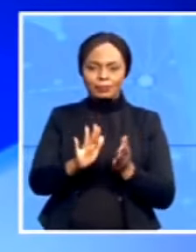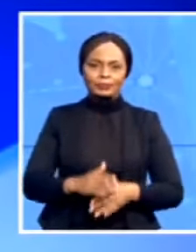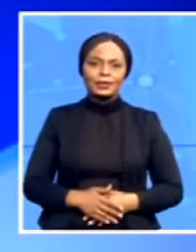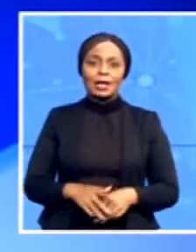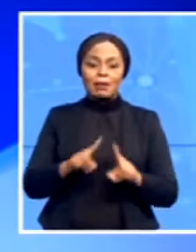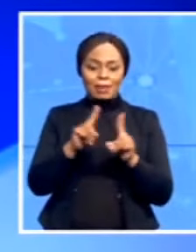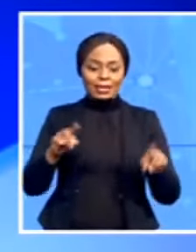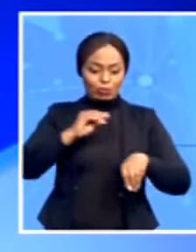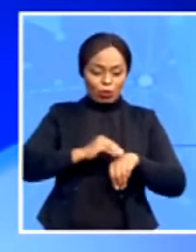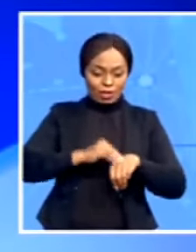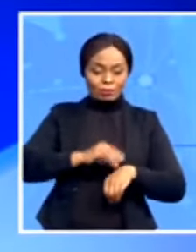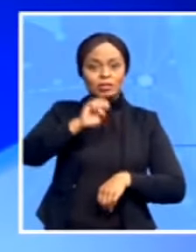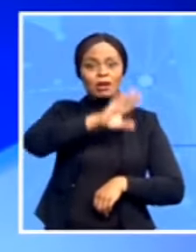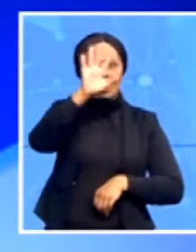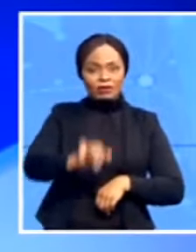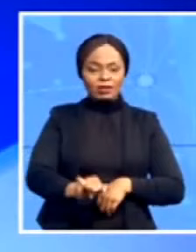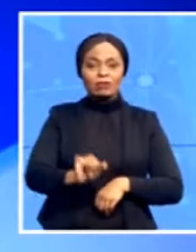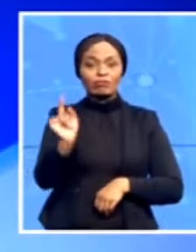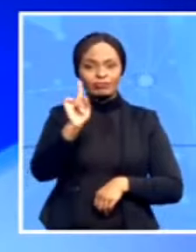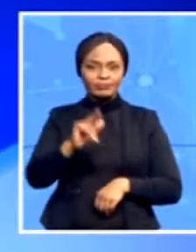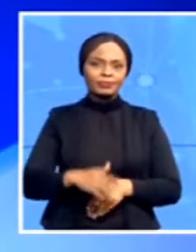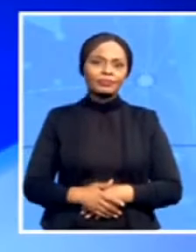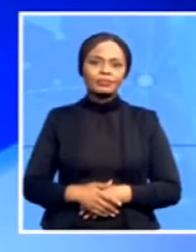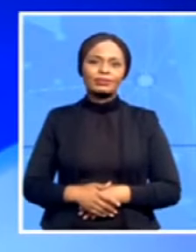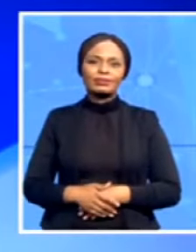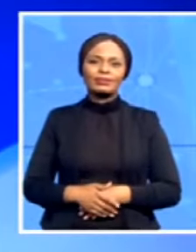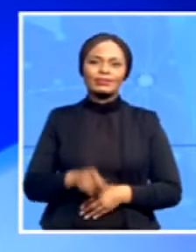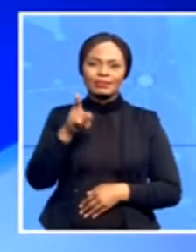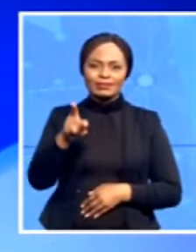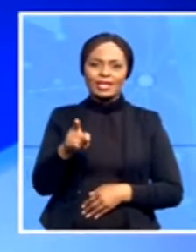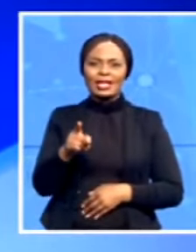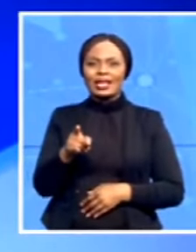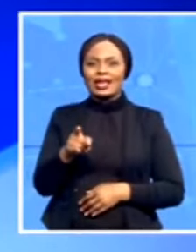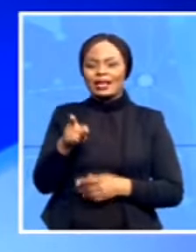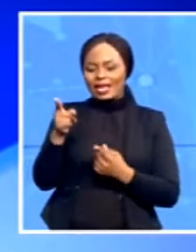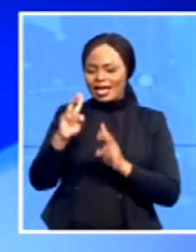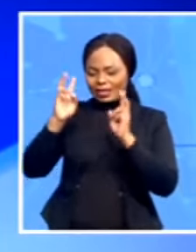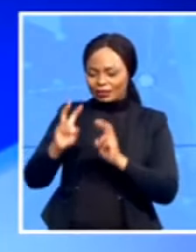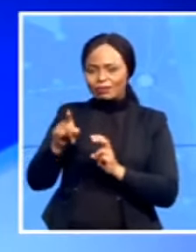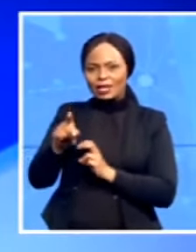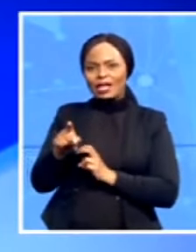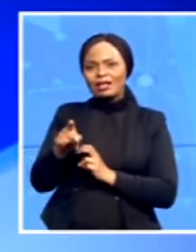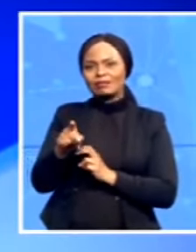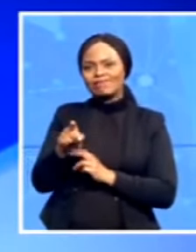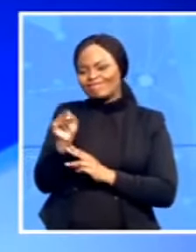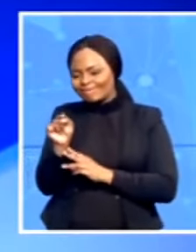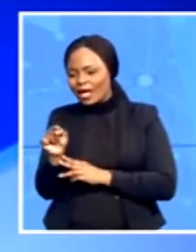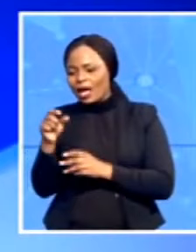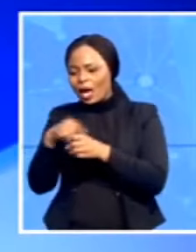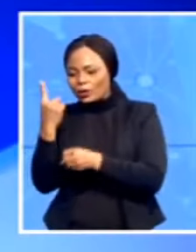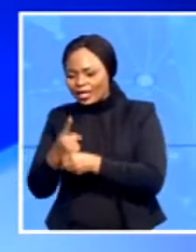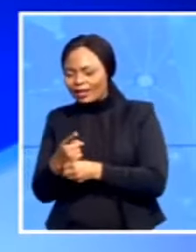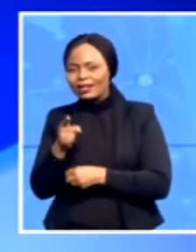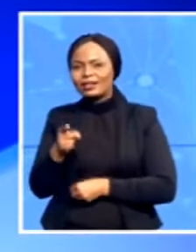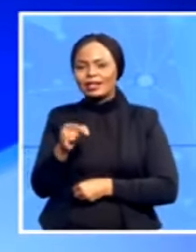actually exhaustion by the electoral staff, particularly during counting. So if you look at the objections that the Electoral